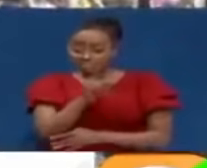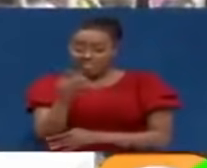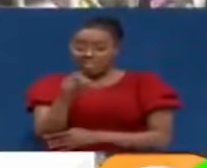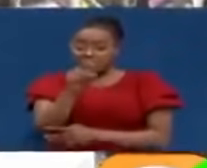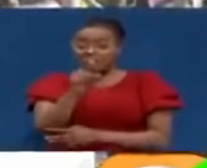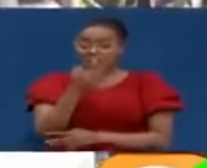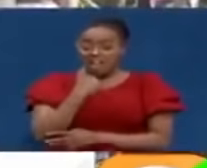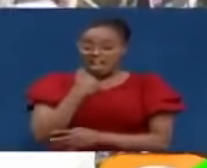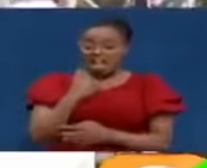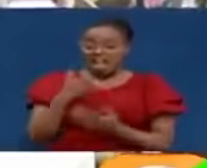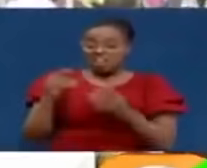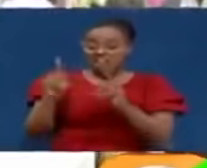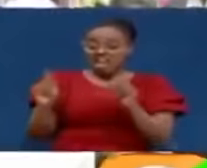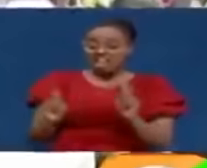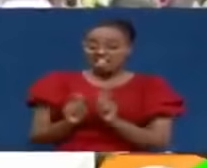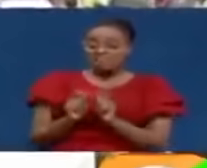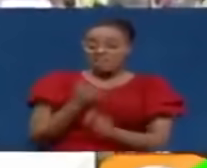ati wako na system.